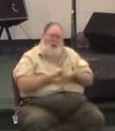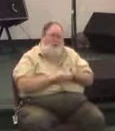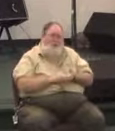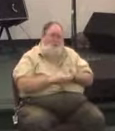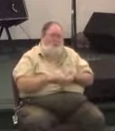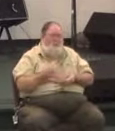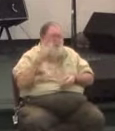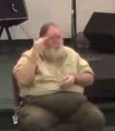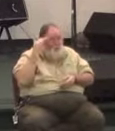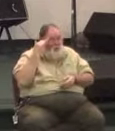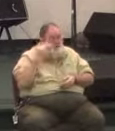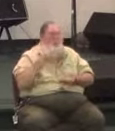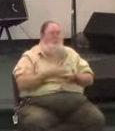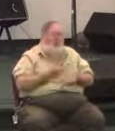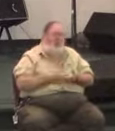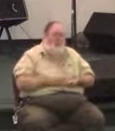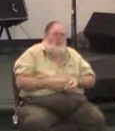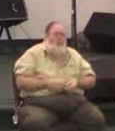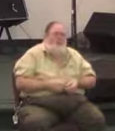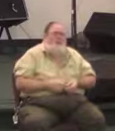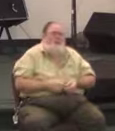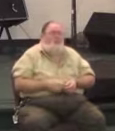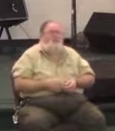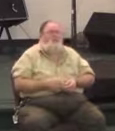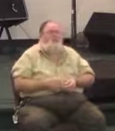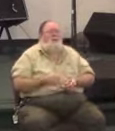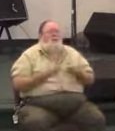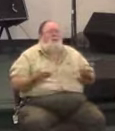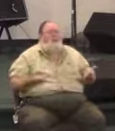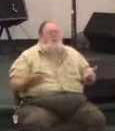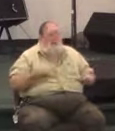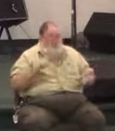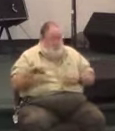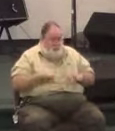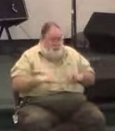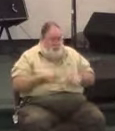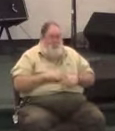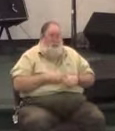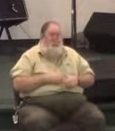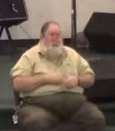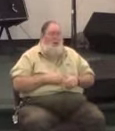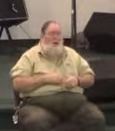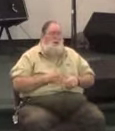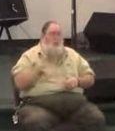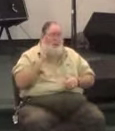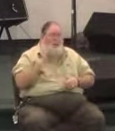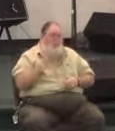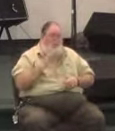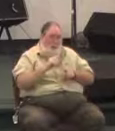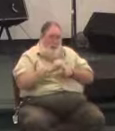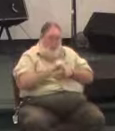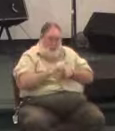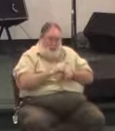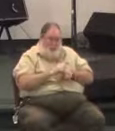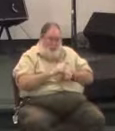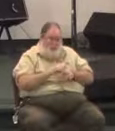and Timothy, one of my things I had to do to finish my pastoral training was we had to come an